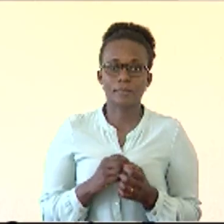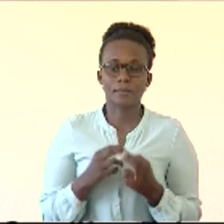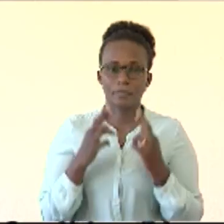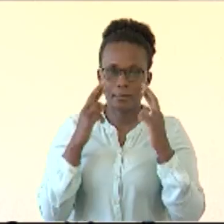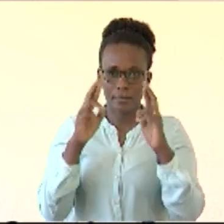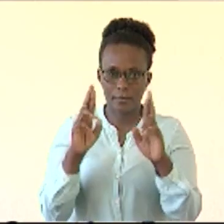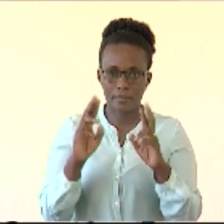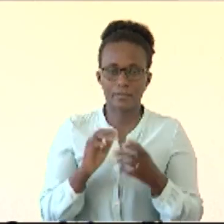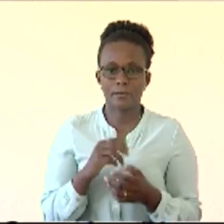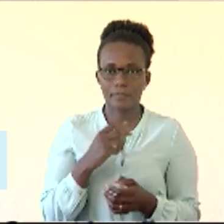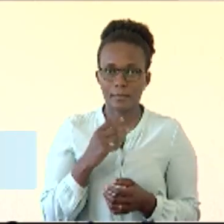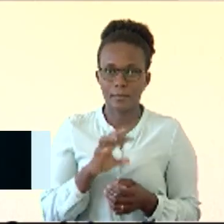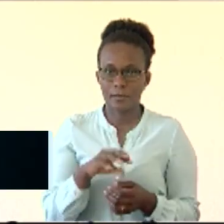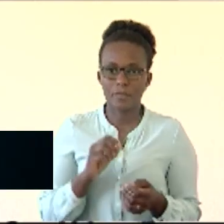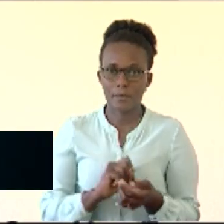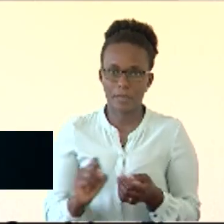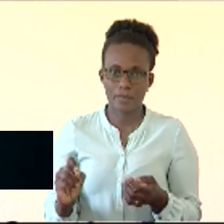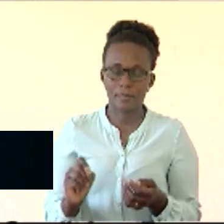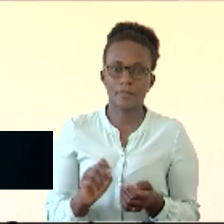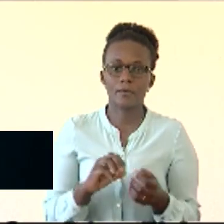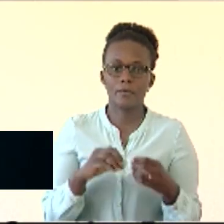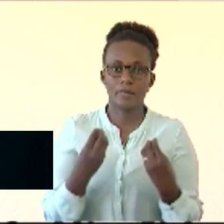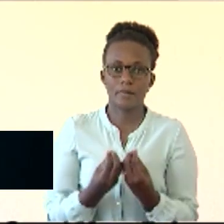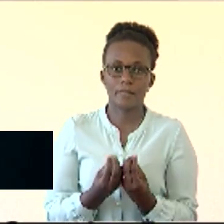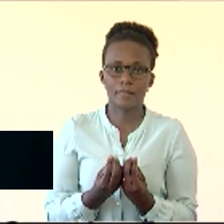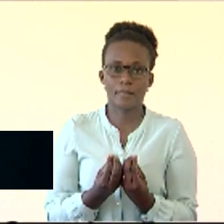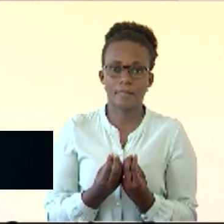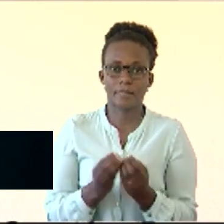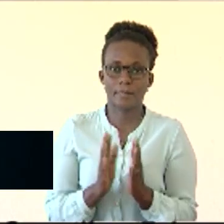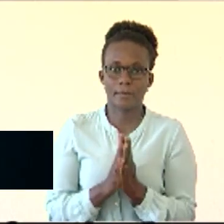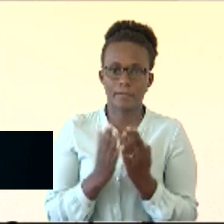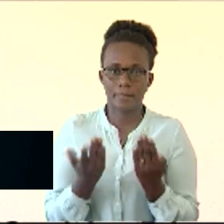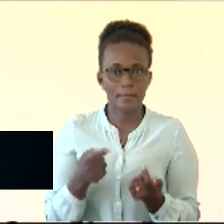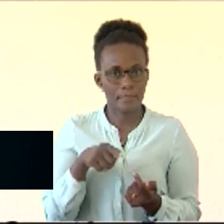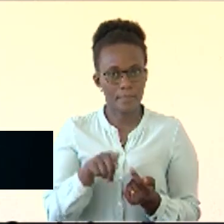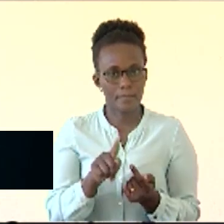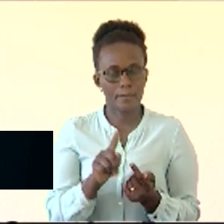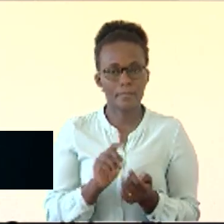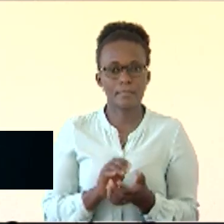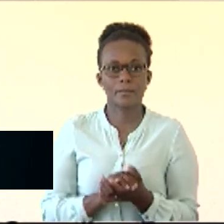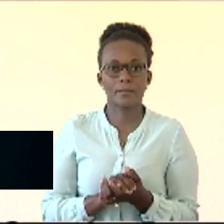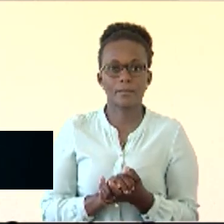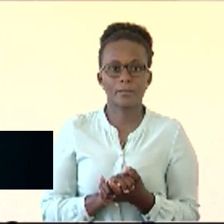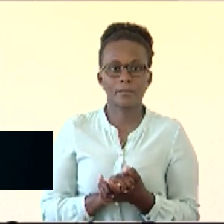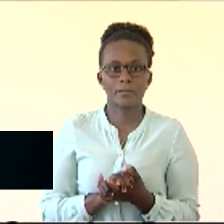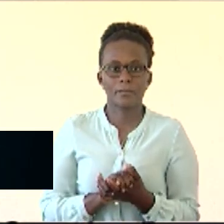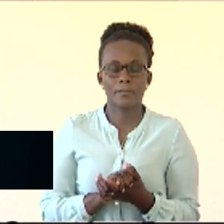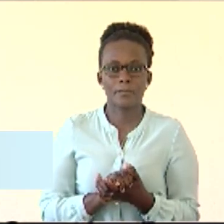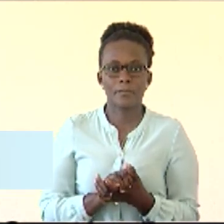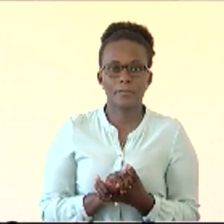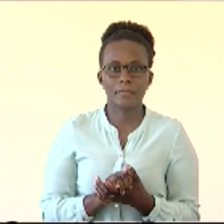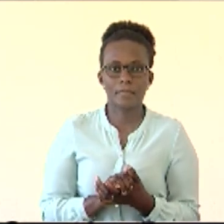pen so that as we move along, as I write some of the reactions that are taking place, please be